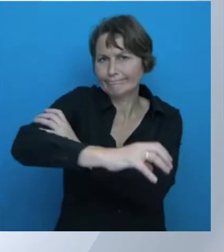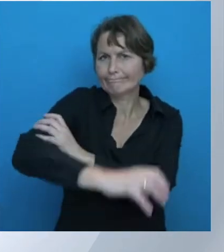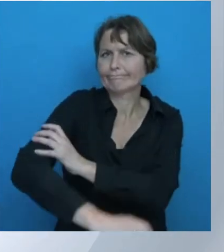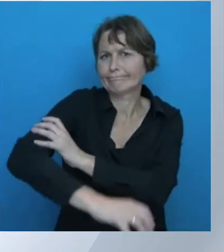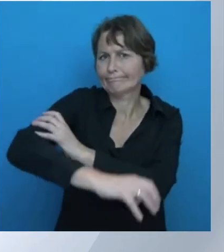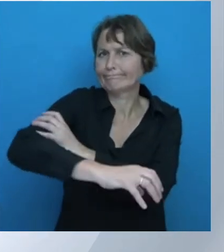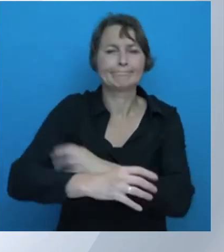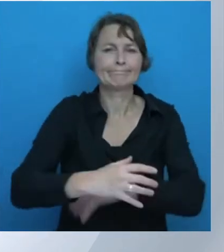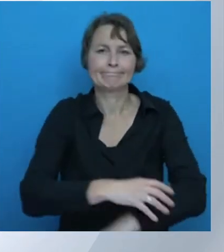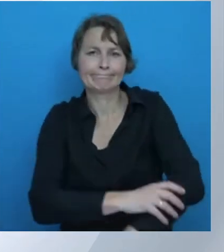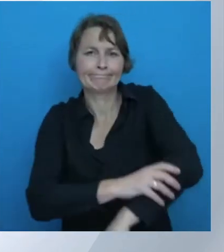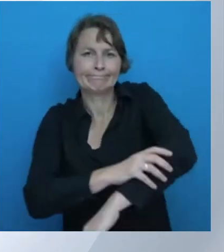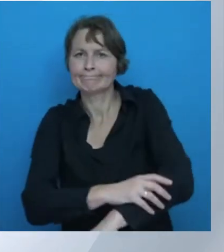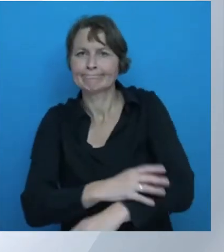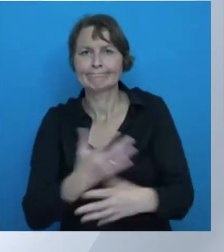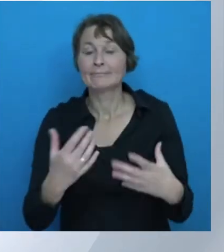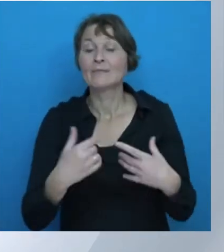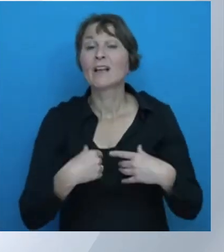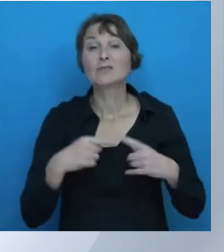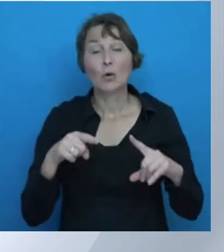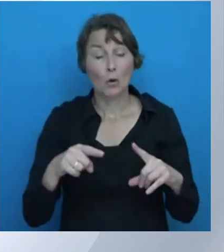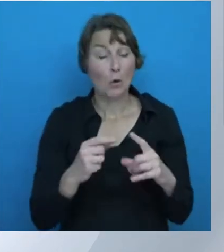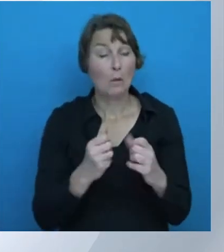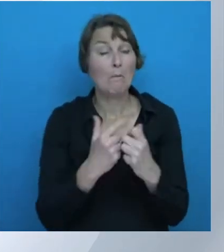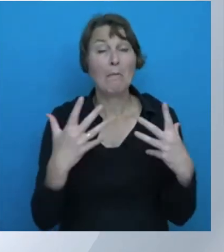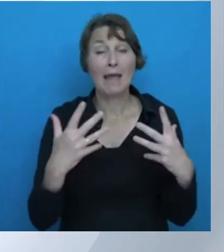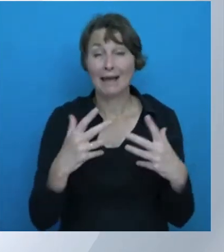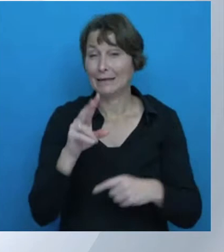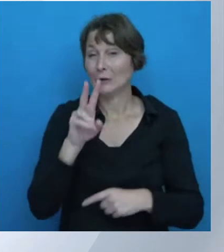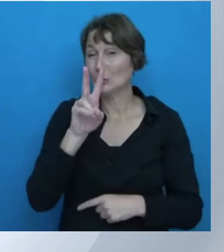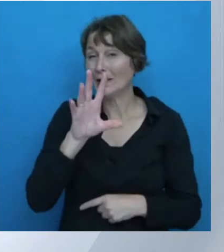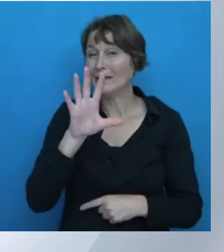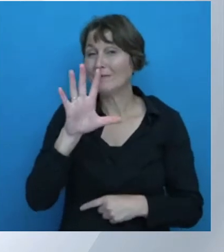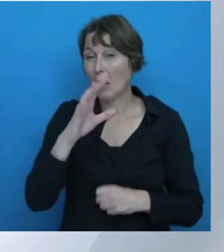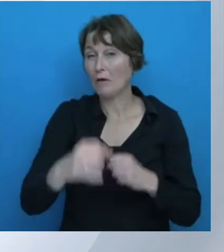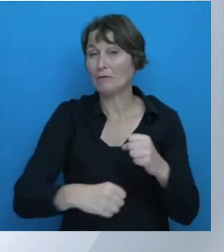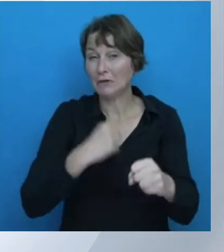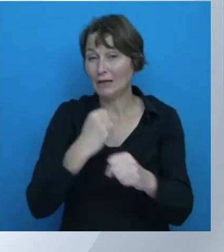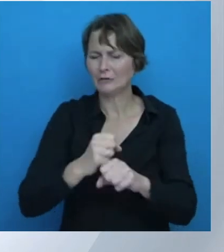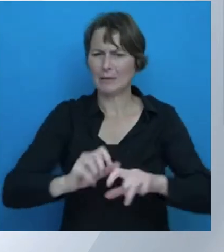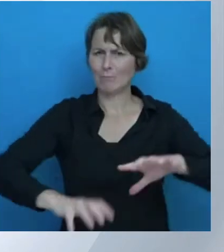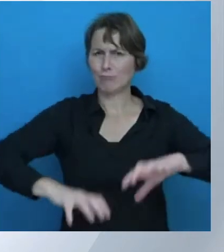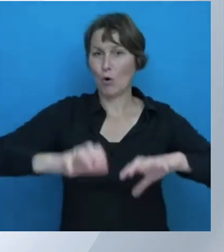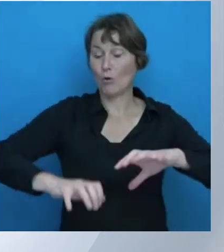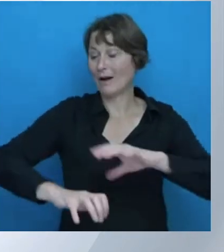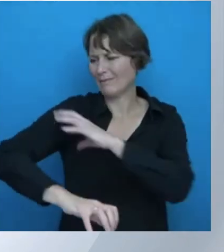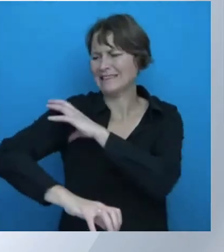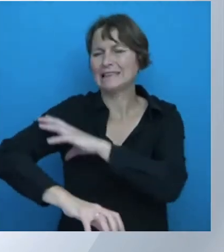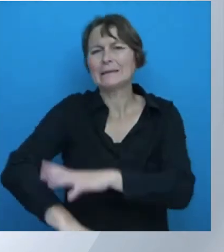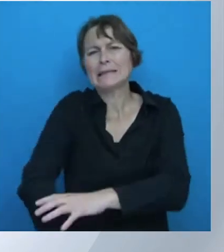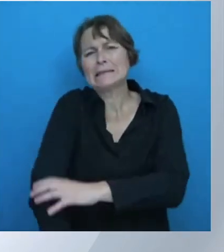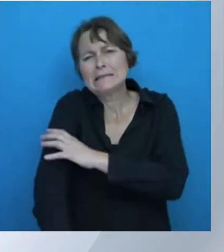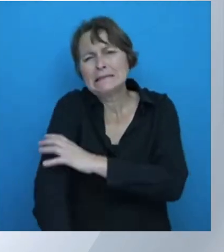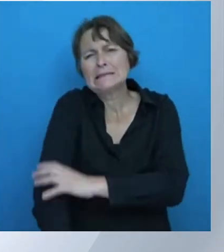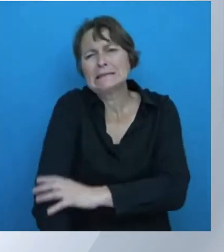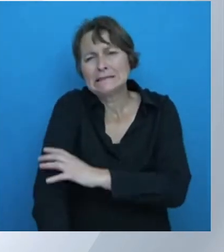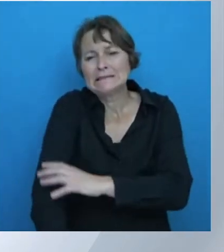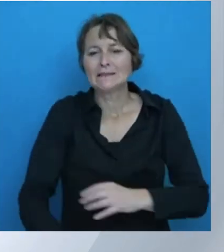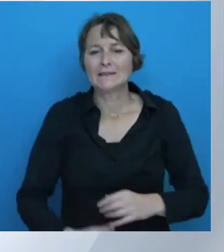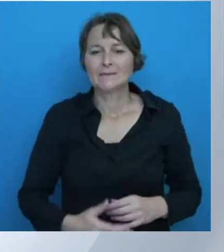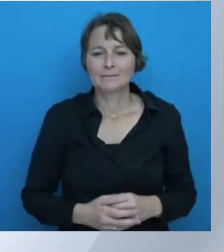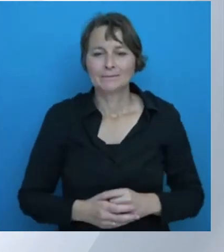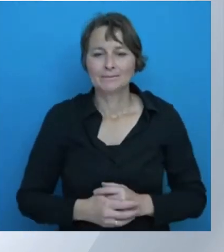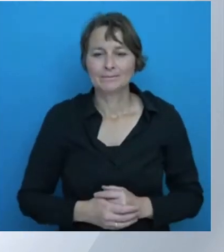my arm from 25 years as a programmer. And then I've got a new parent who's holding